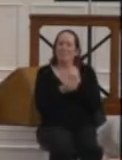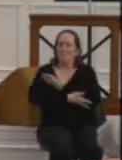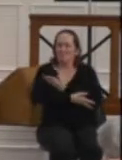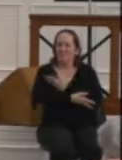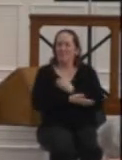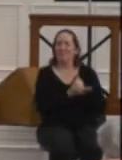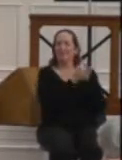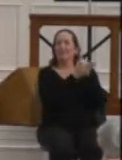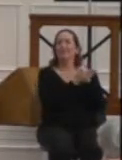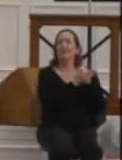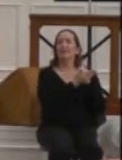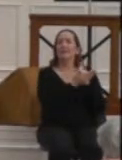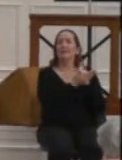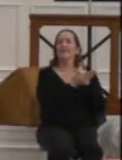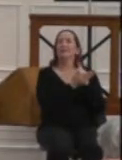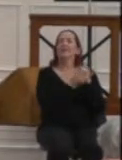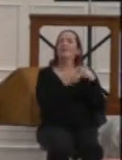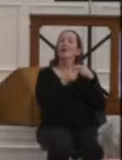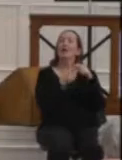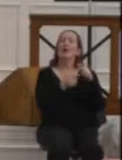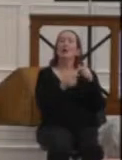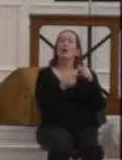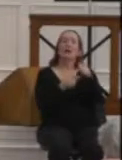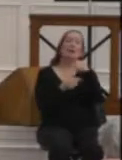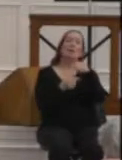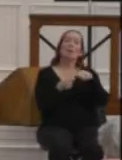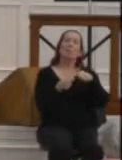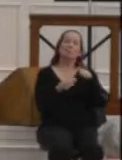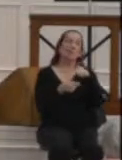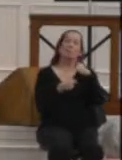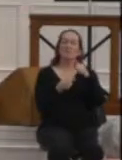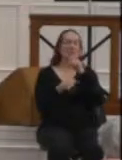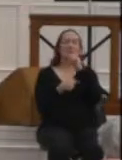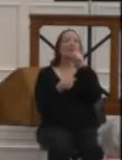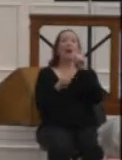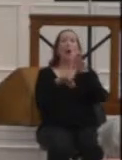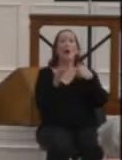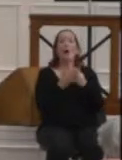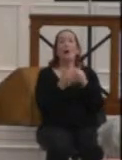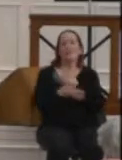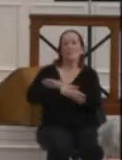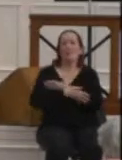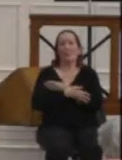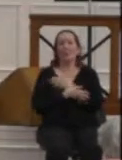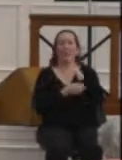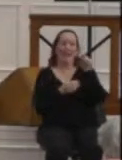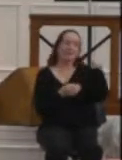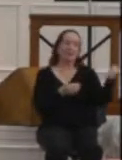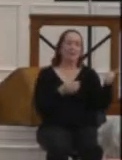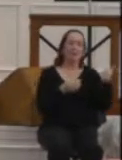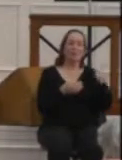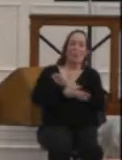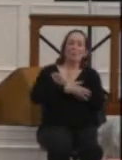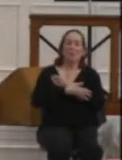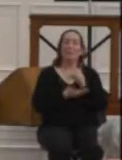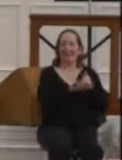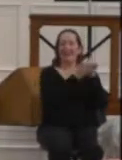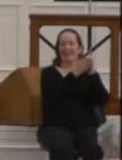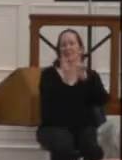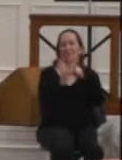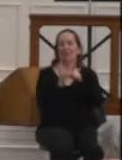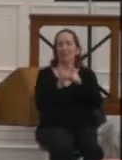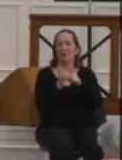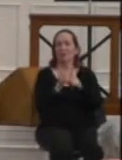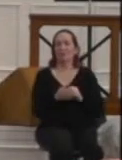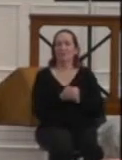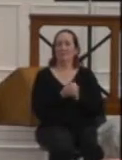We're going to have another baby dedication because that wasn't all of them. believe it or not. Isn't that a good thing? Praise